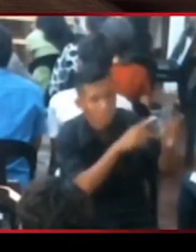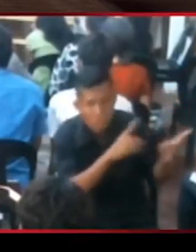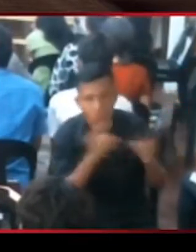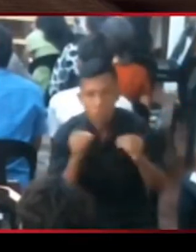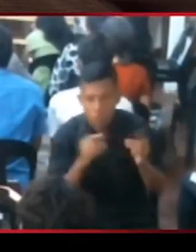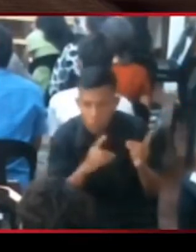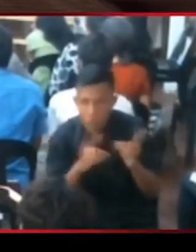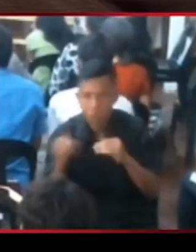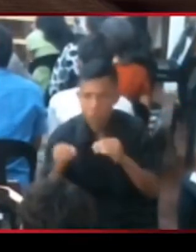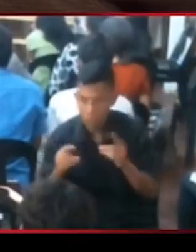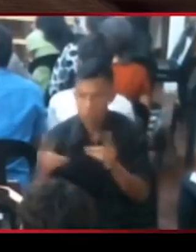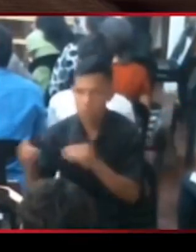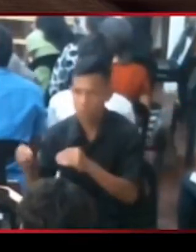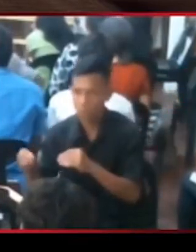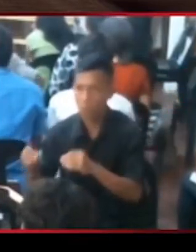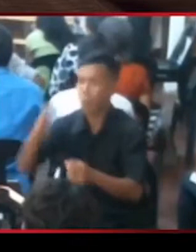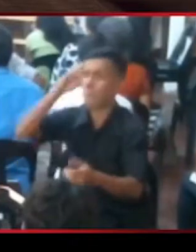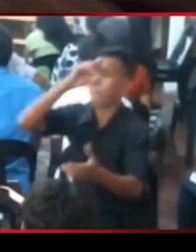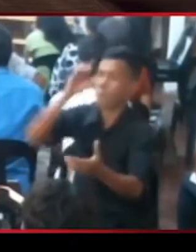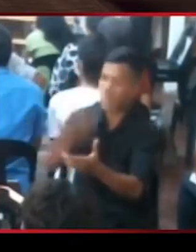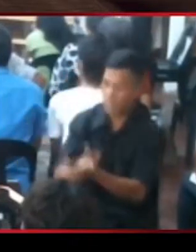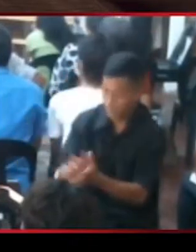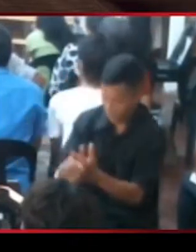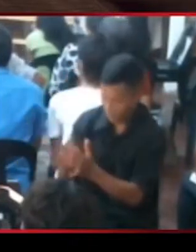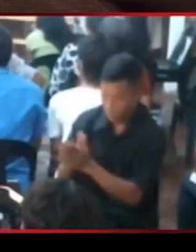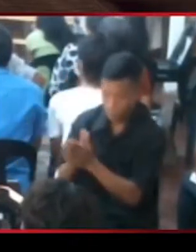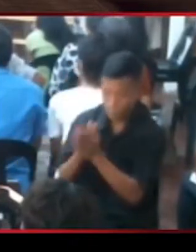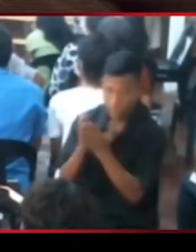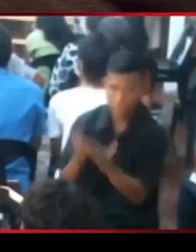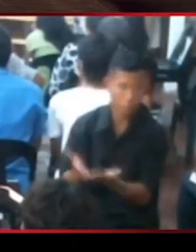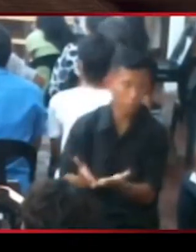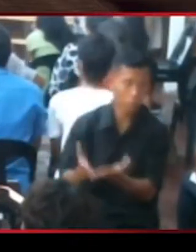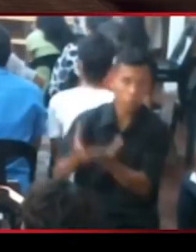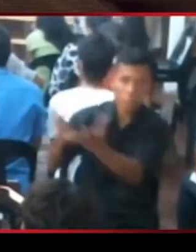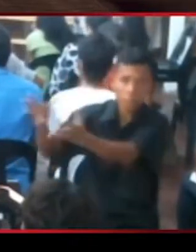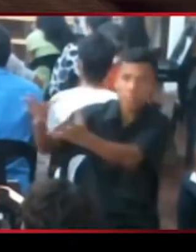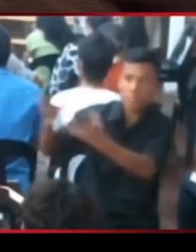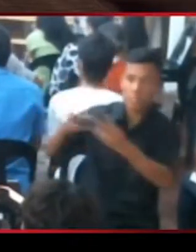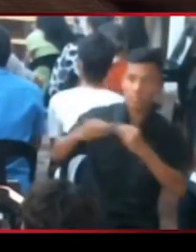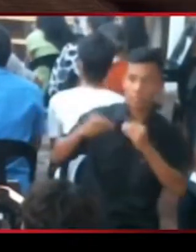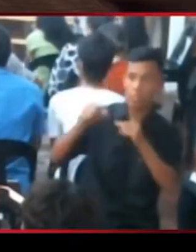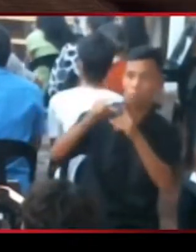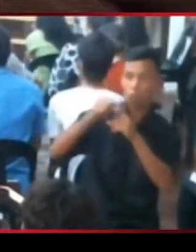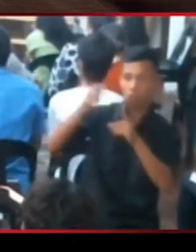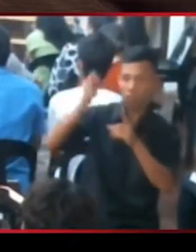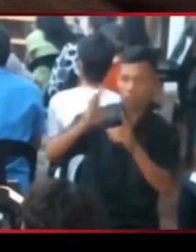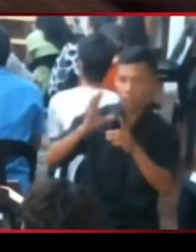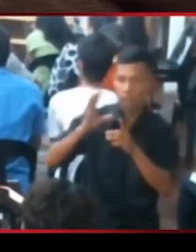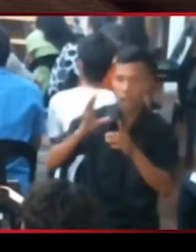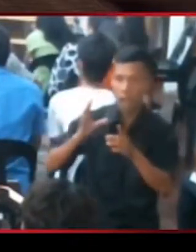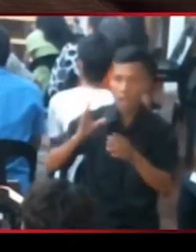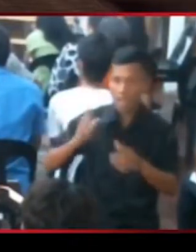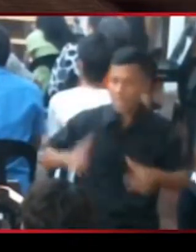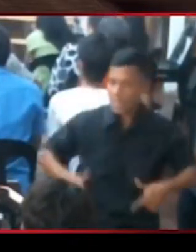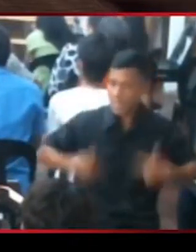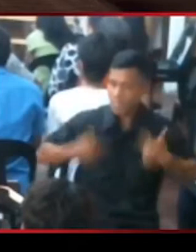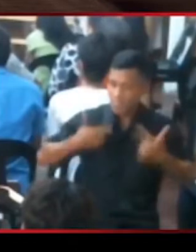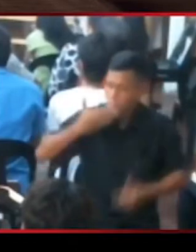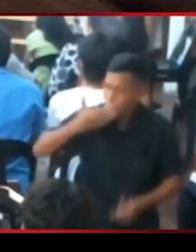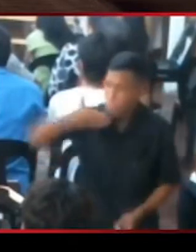means believing the Bible, receiving the word of God, and living it out as best as you